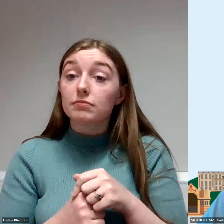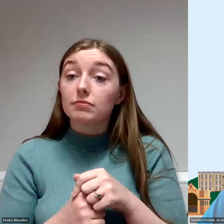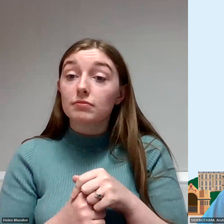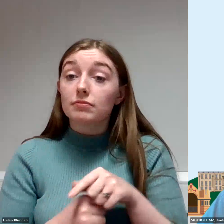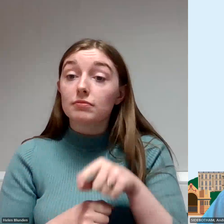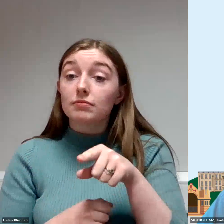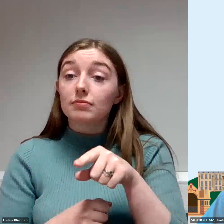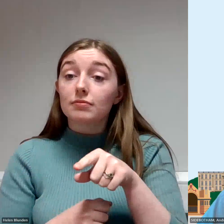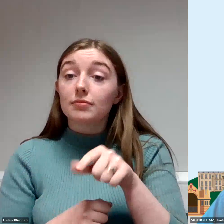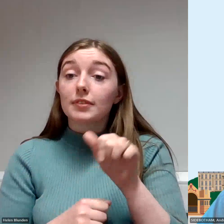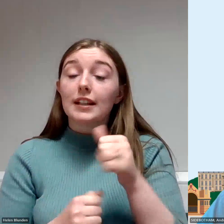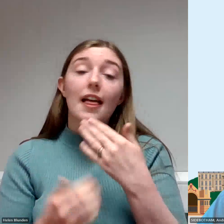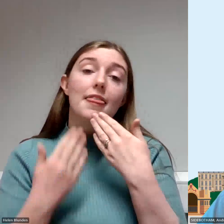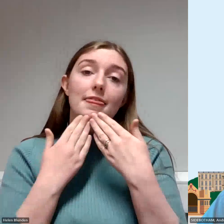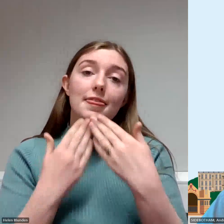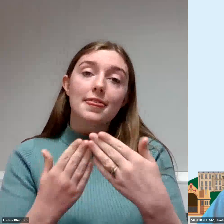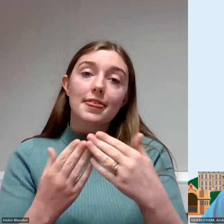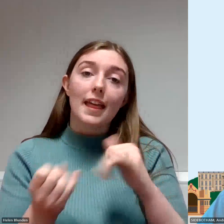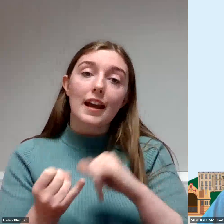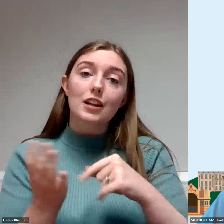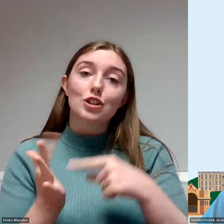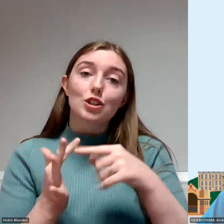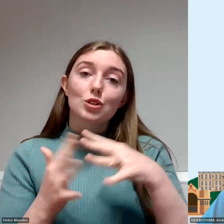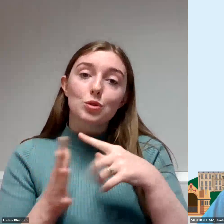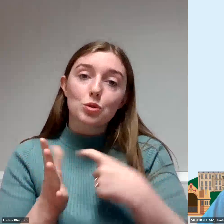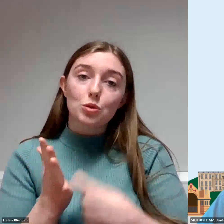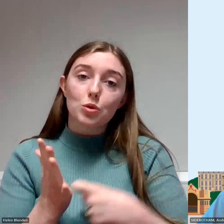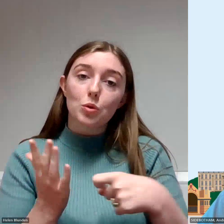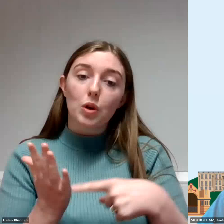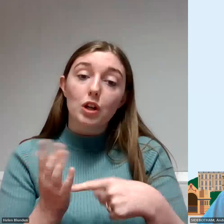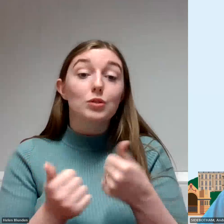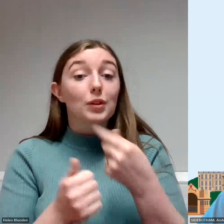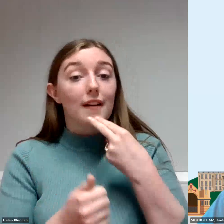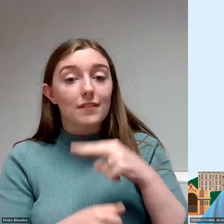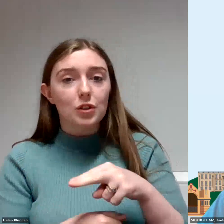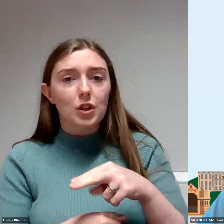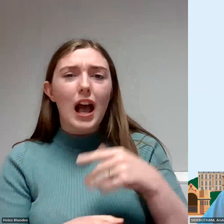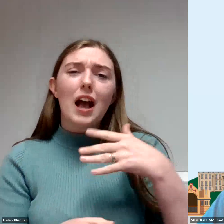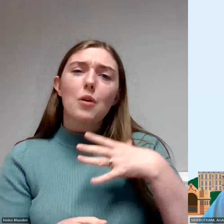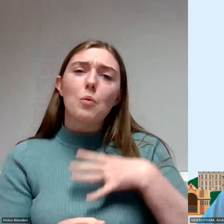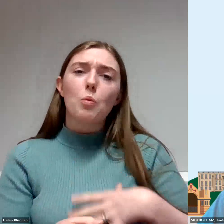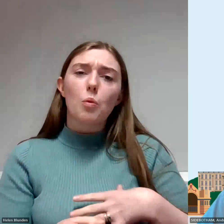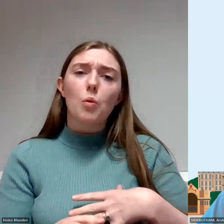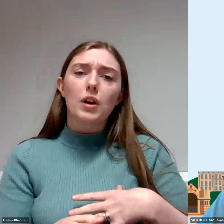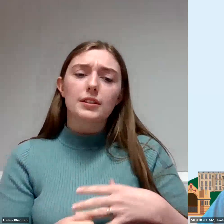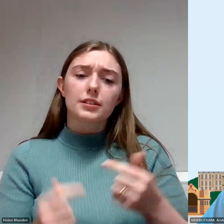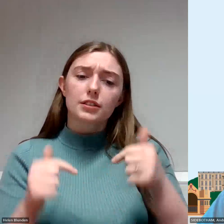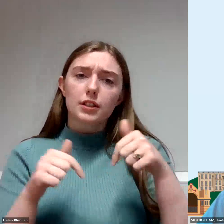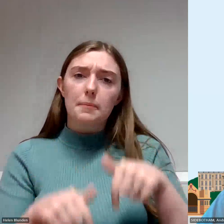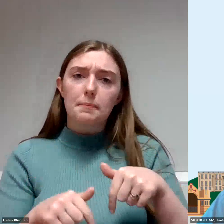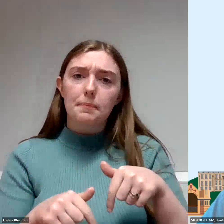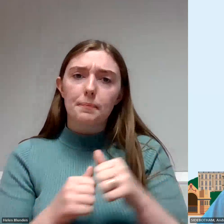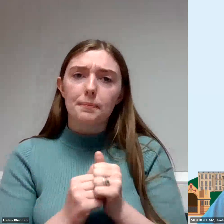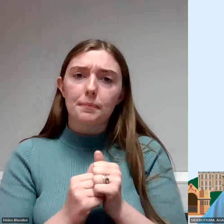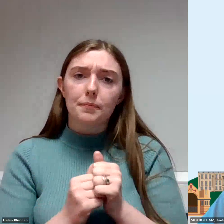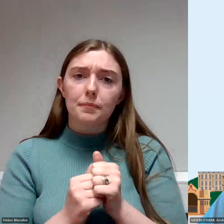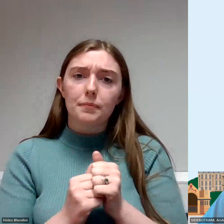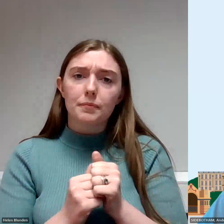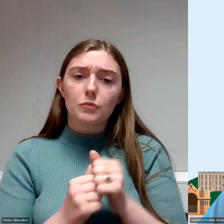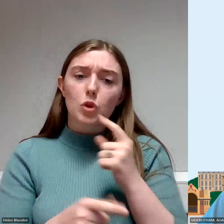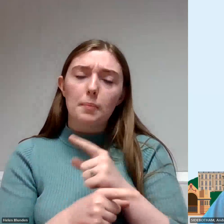Yes, thanks, Stuart. Yeah, good afternoon, Andrew. I just really wanted to come back on your response to my question that